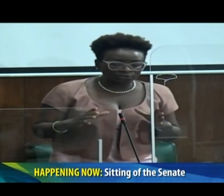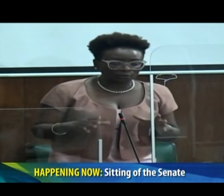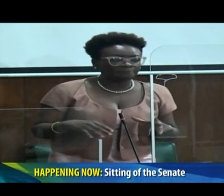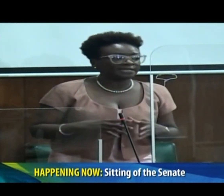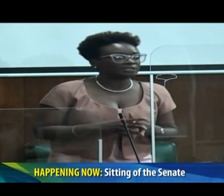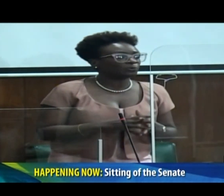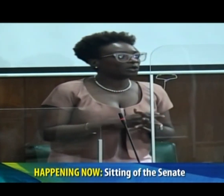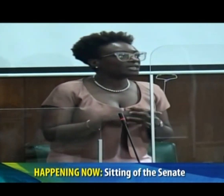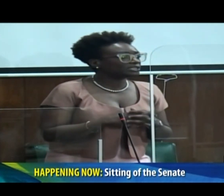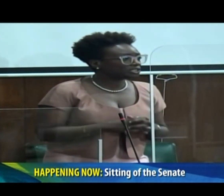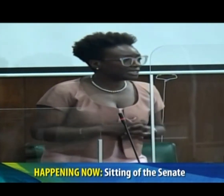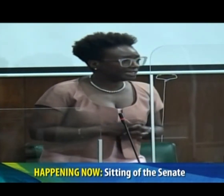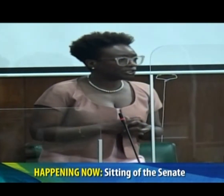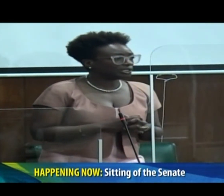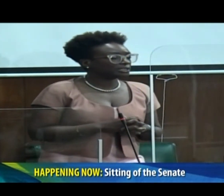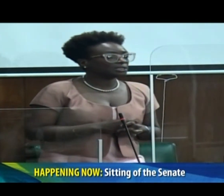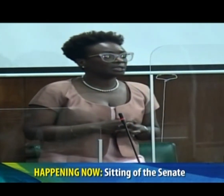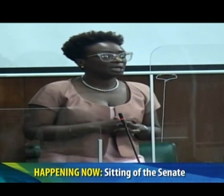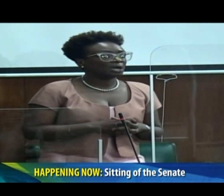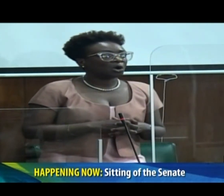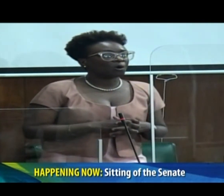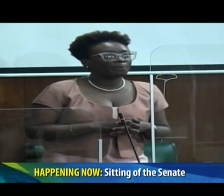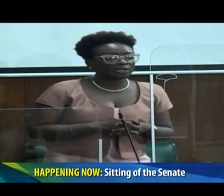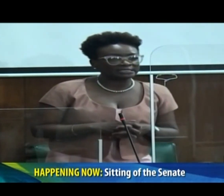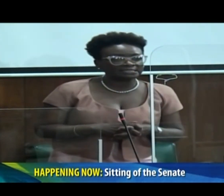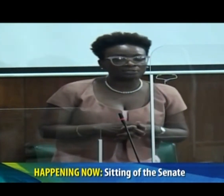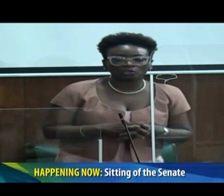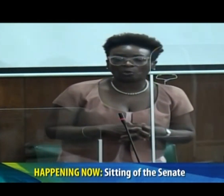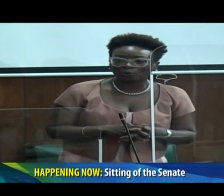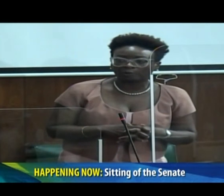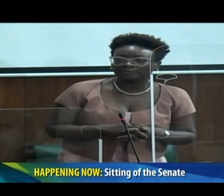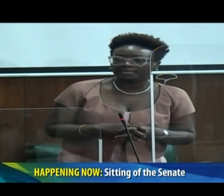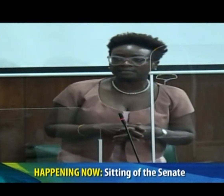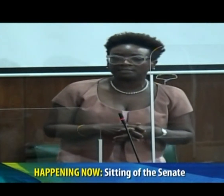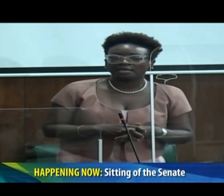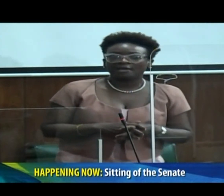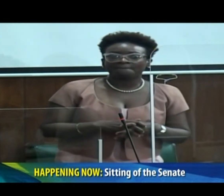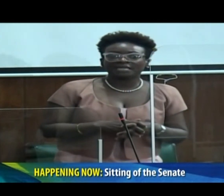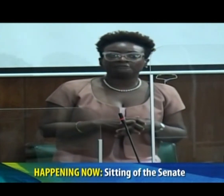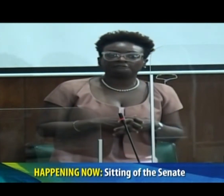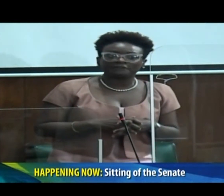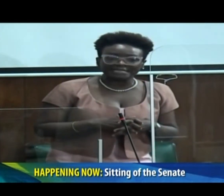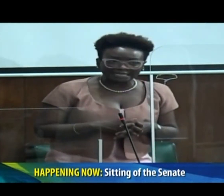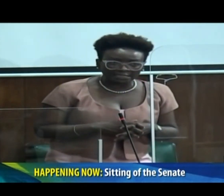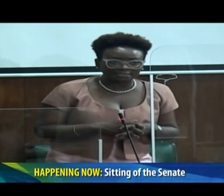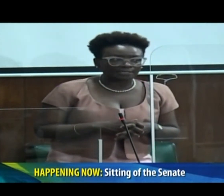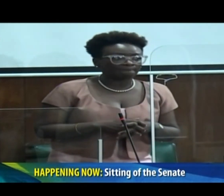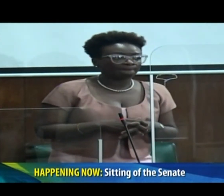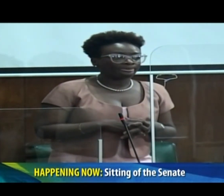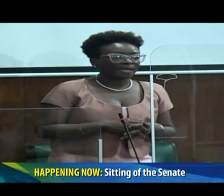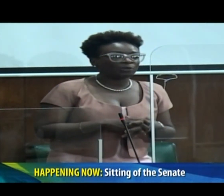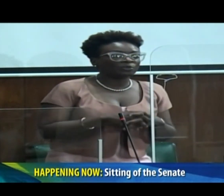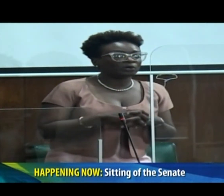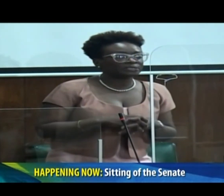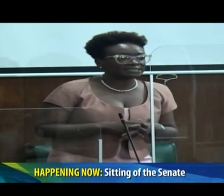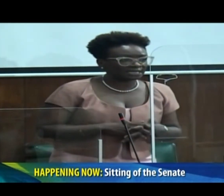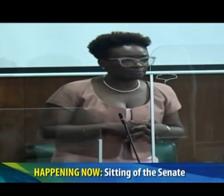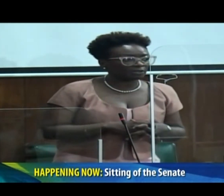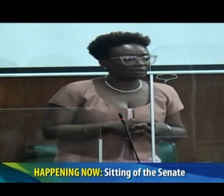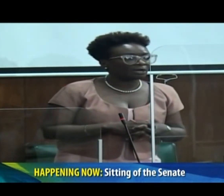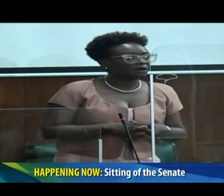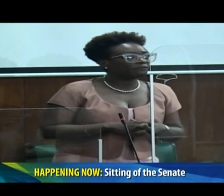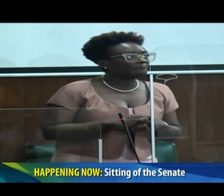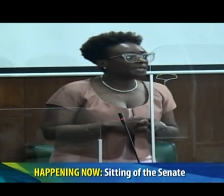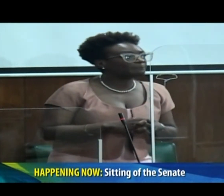get to a place where our legislation or policies in our workplace make it very easy and without